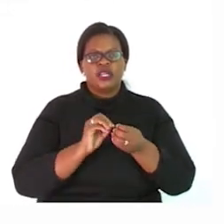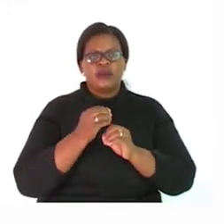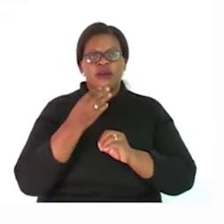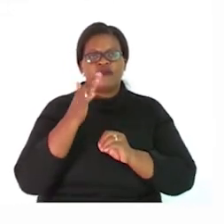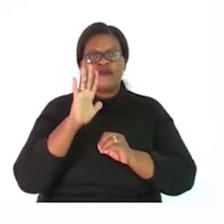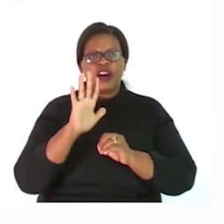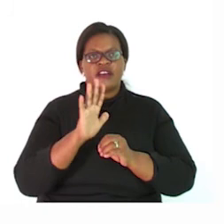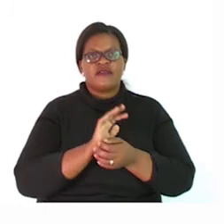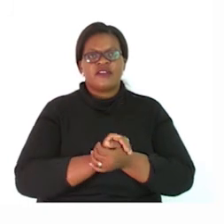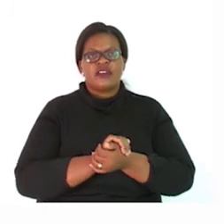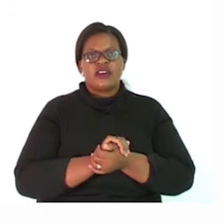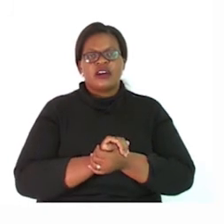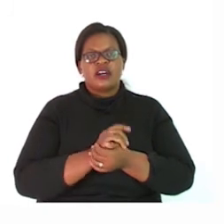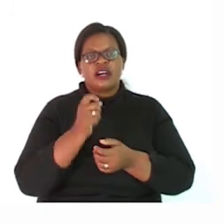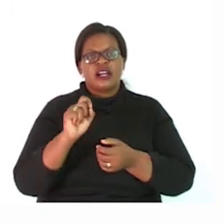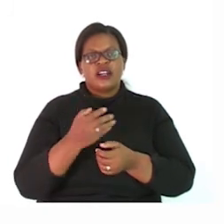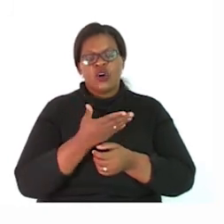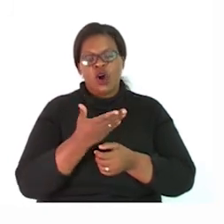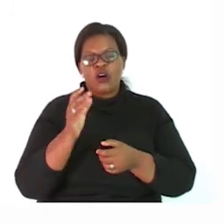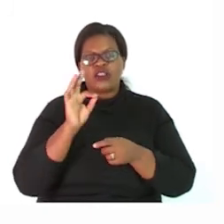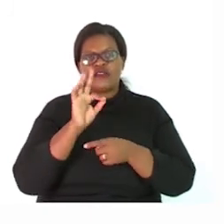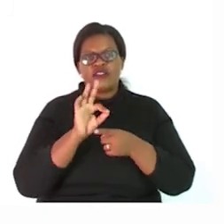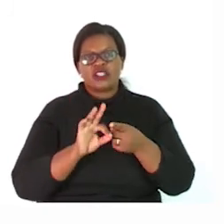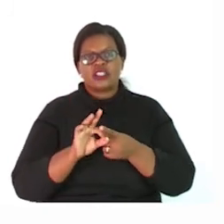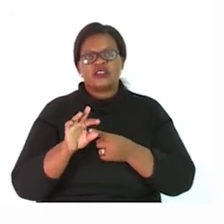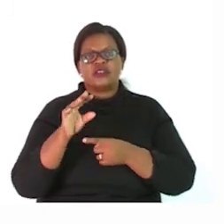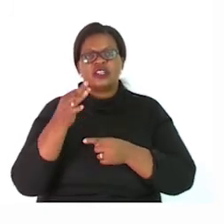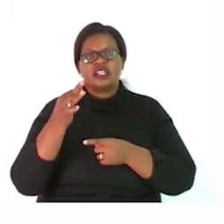5, you have to write down all the factors